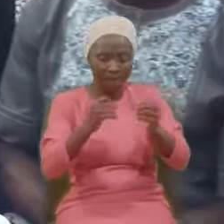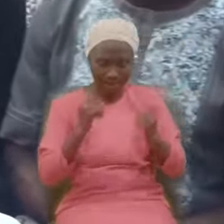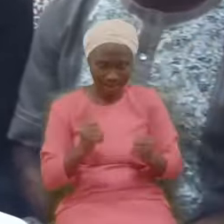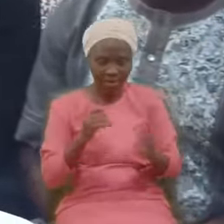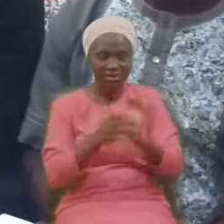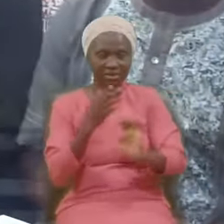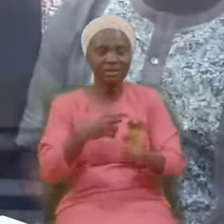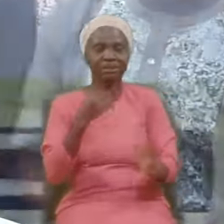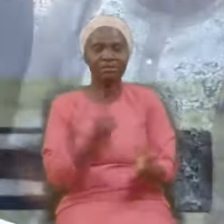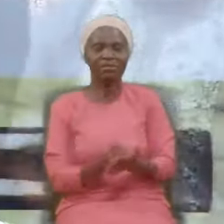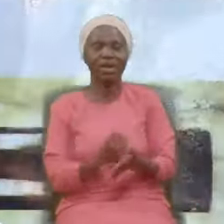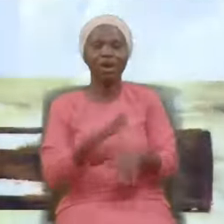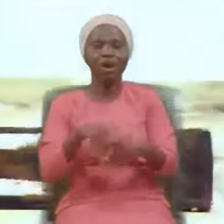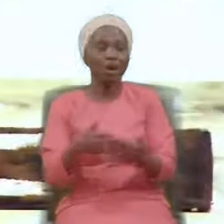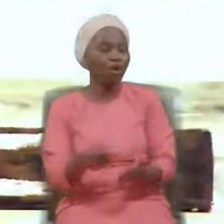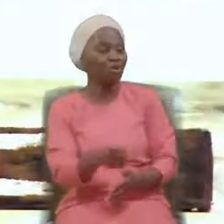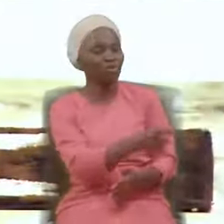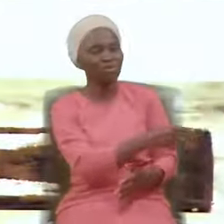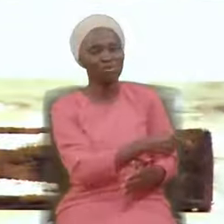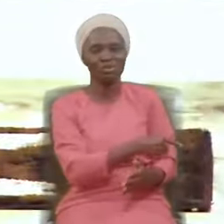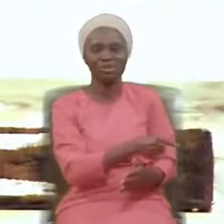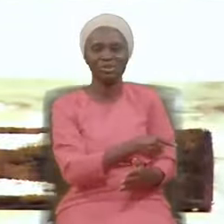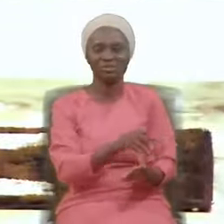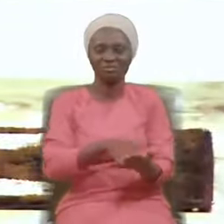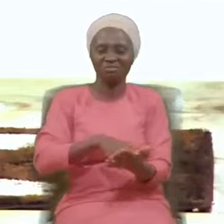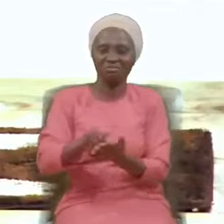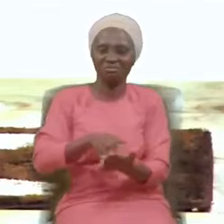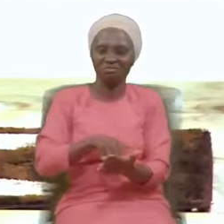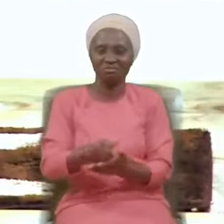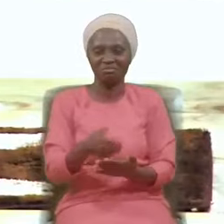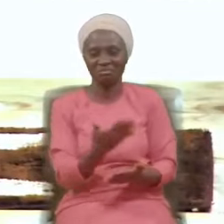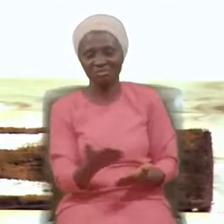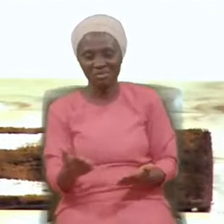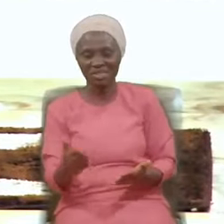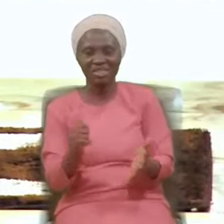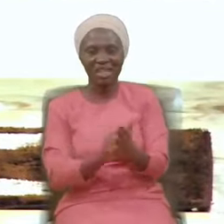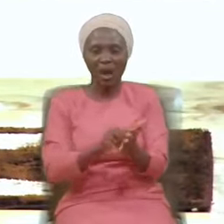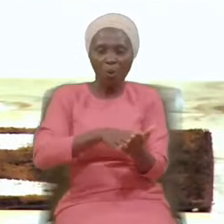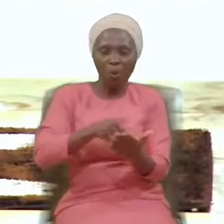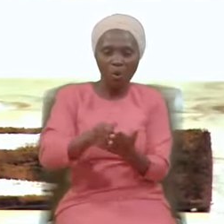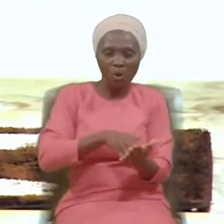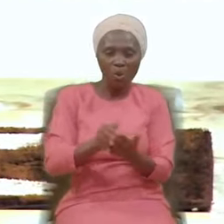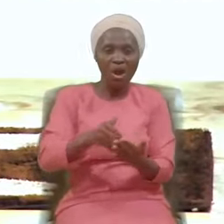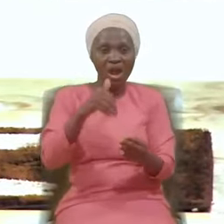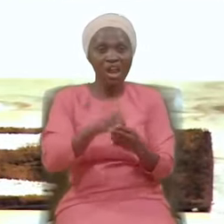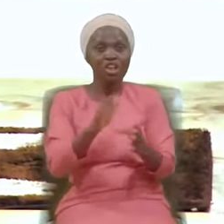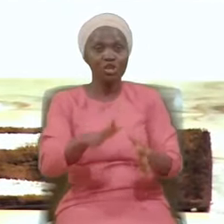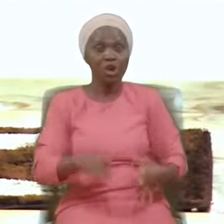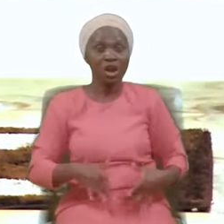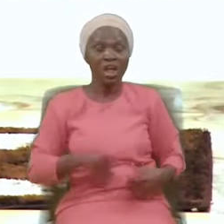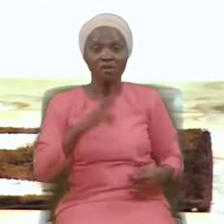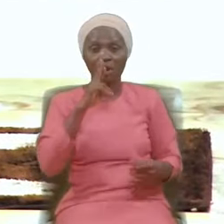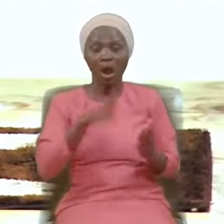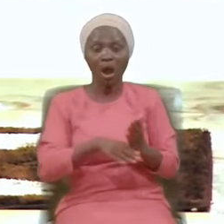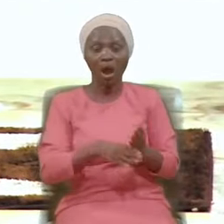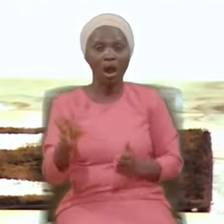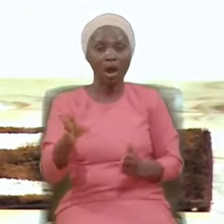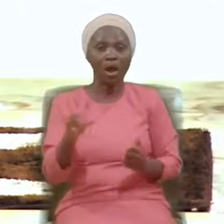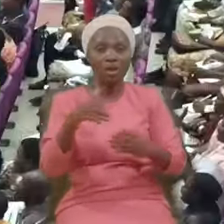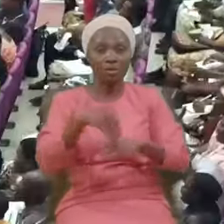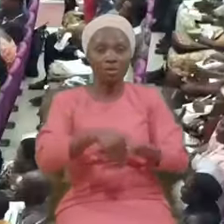those debilitating things and the weakness things in your life, they are swept away tonight in